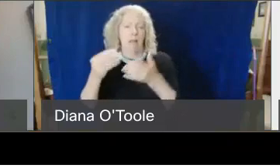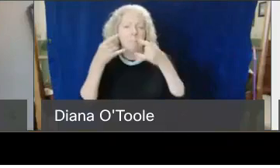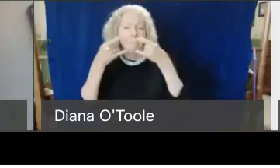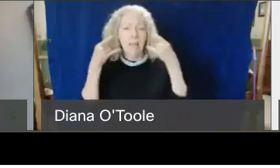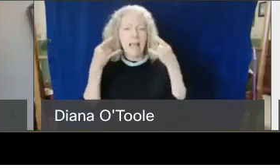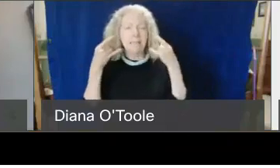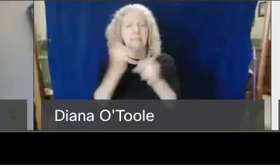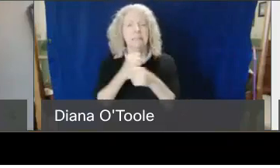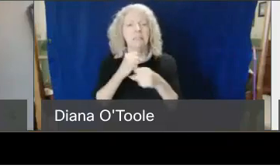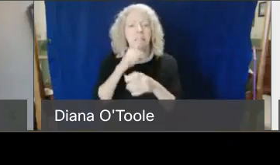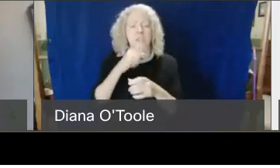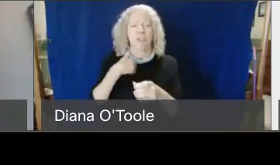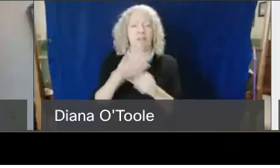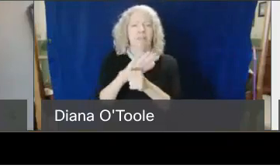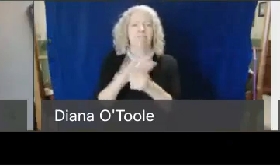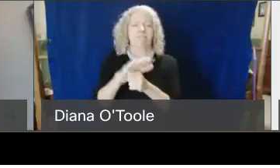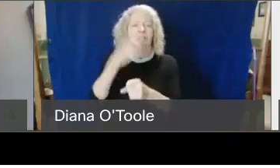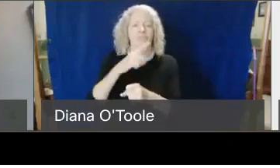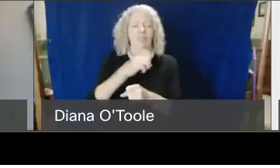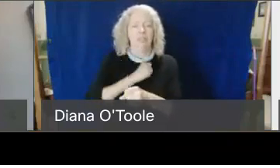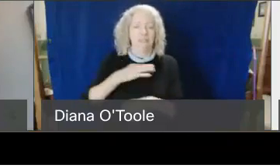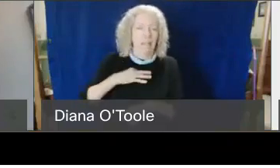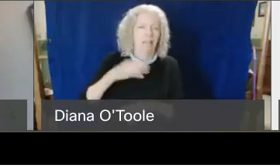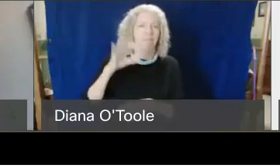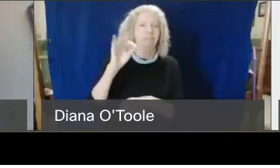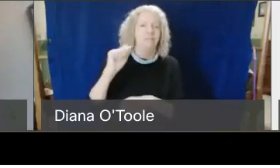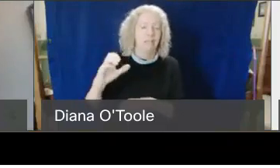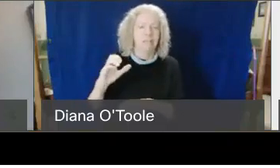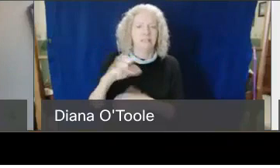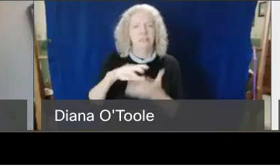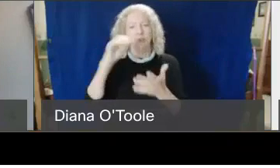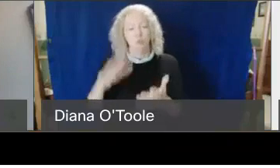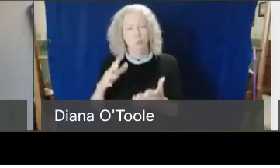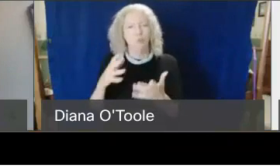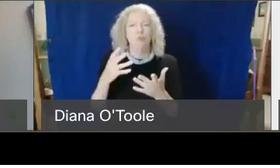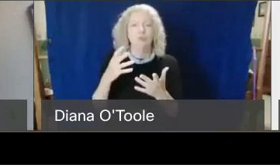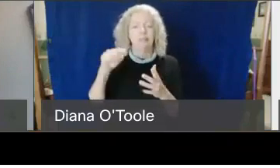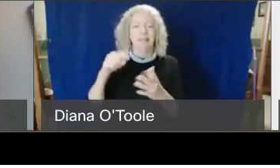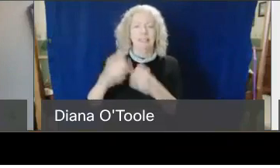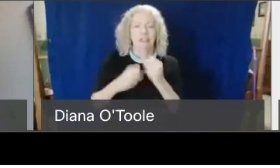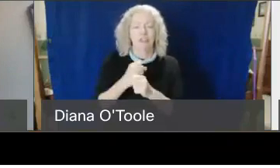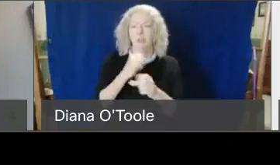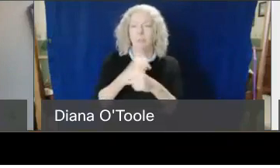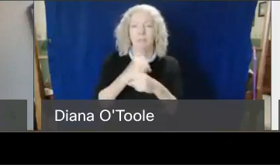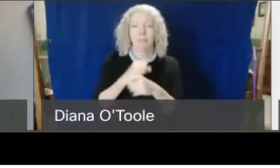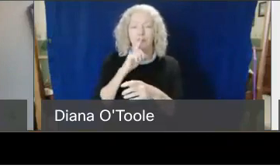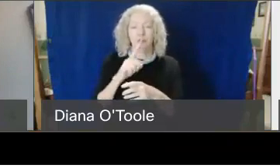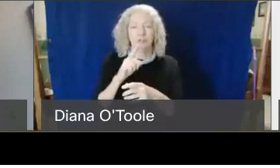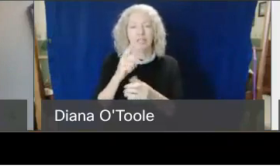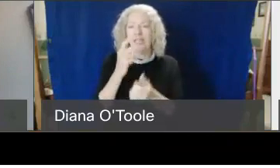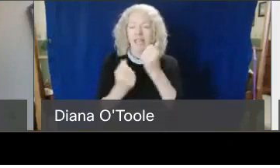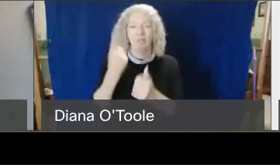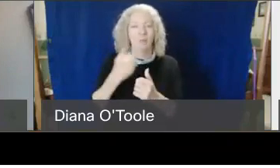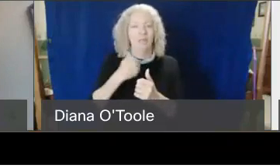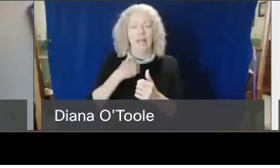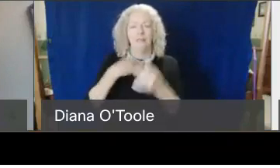support faculty and staff and students in the coming year. We're not going to be giving everybody masks every day, but if people forget them,